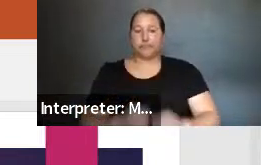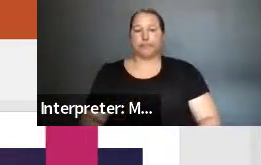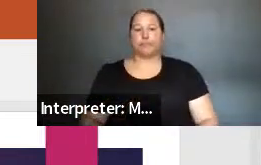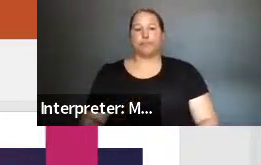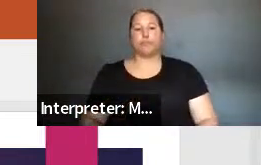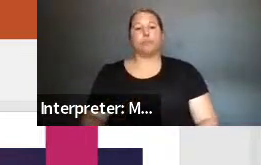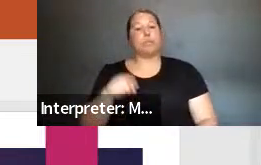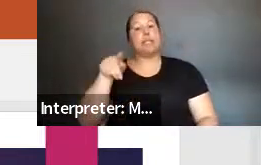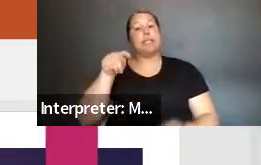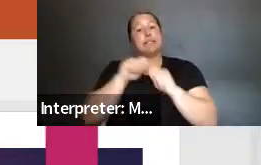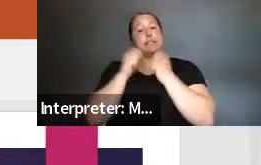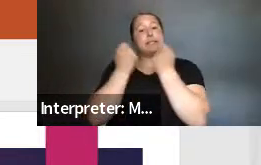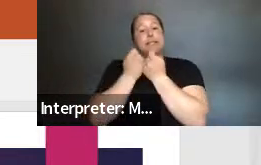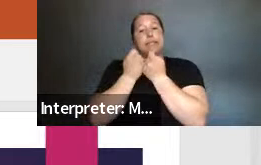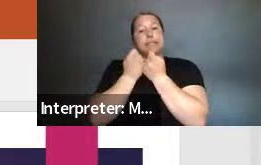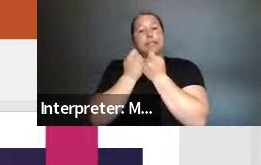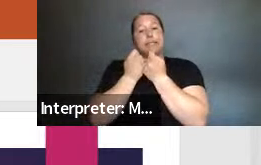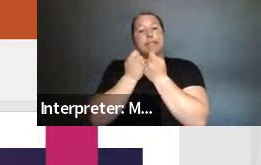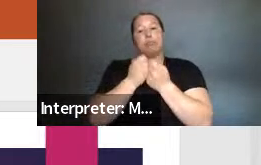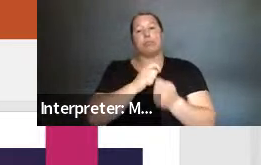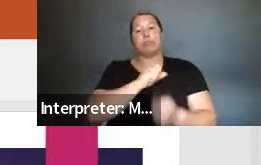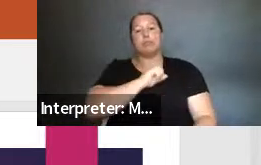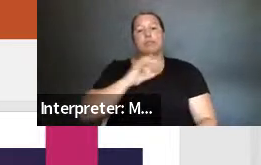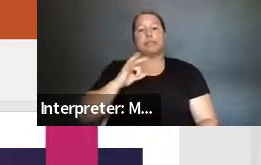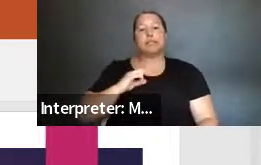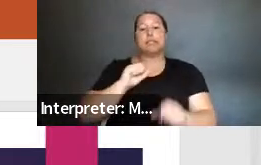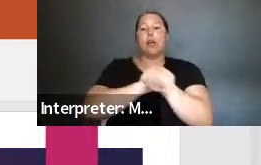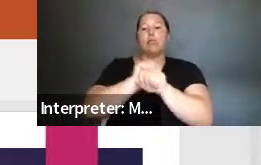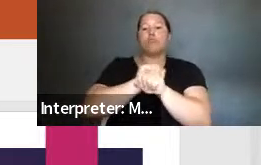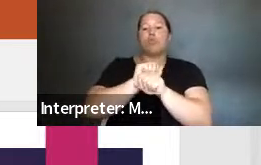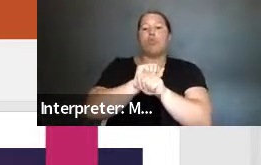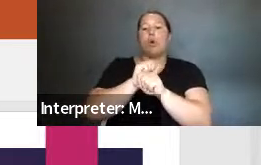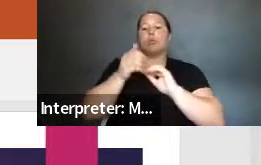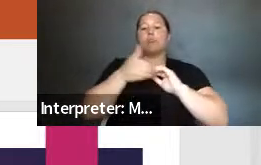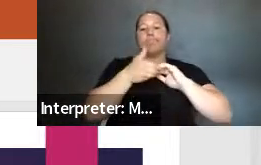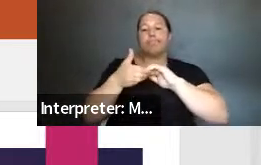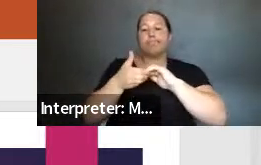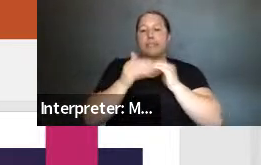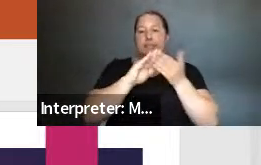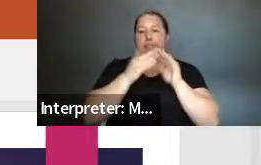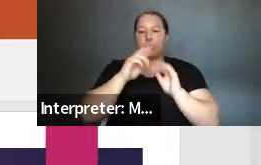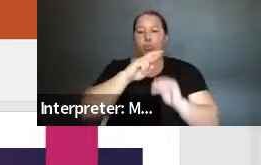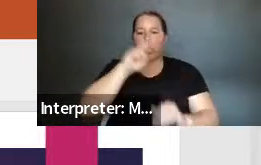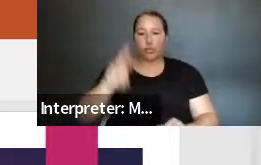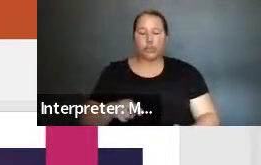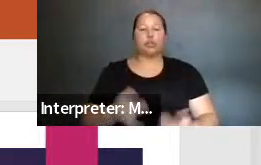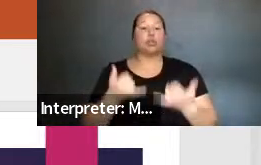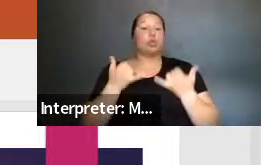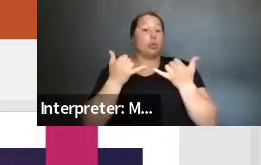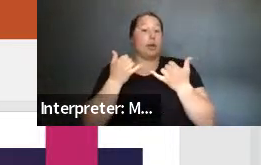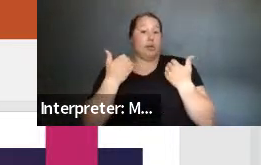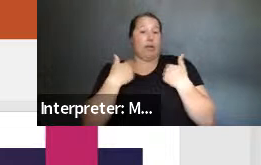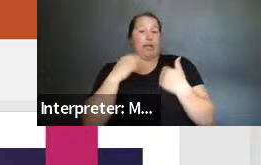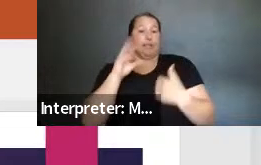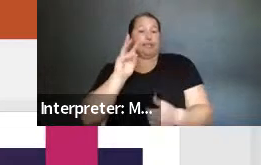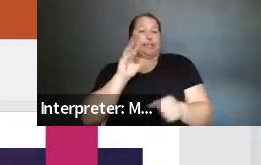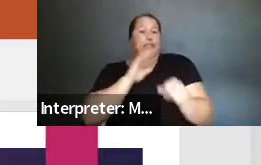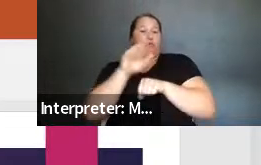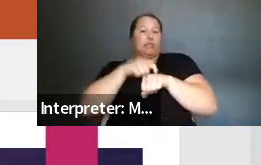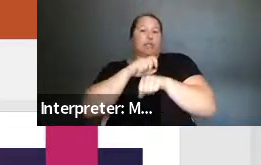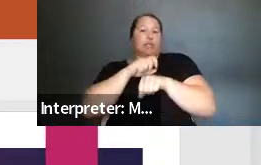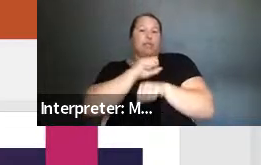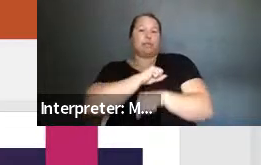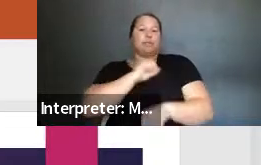is a team of employees who work with us here in the city of Rochester. We currently have 6 full-time staff and